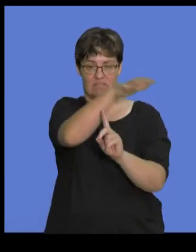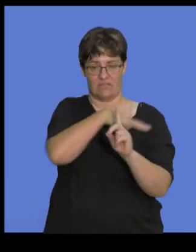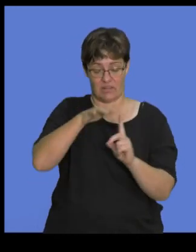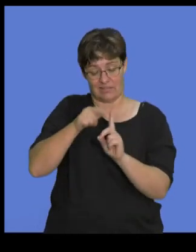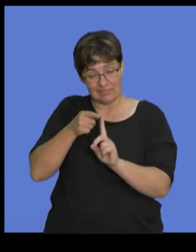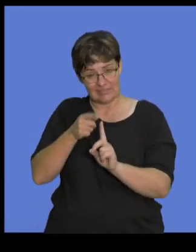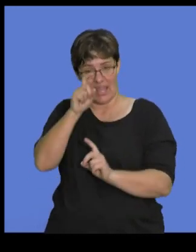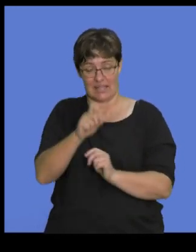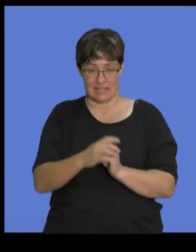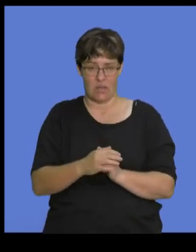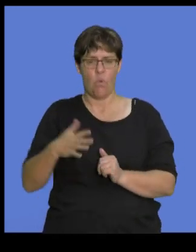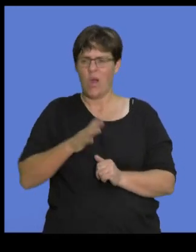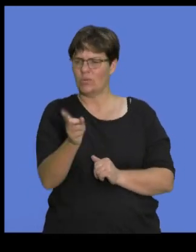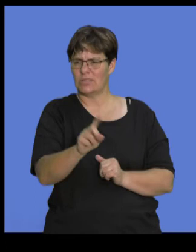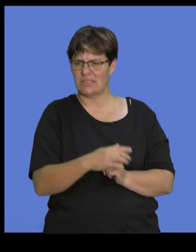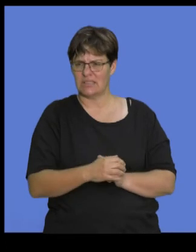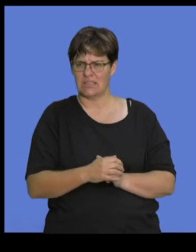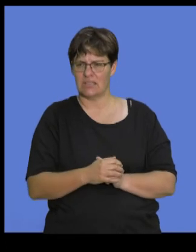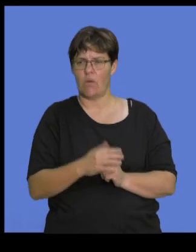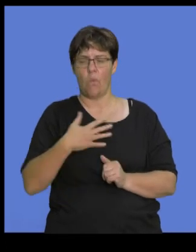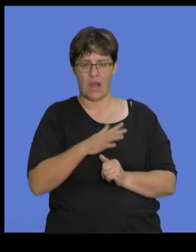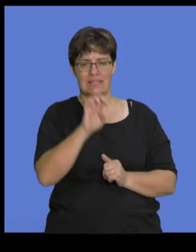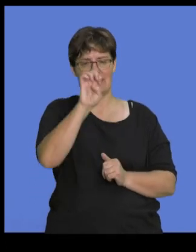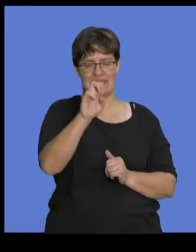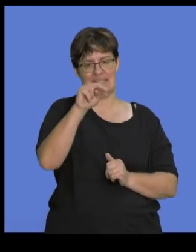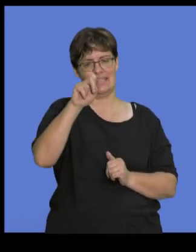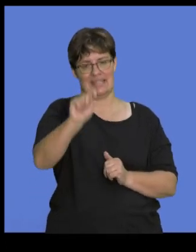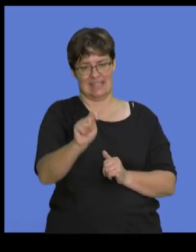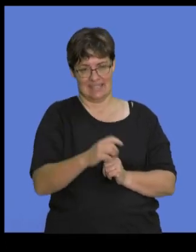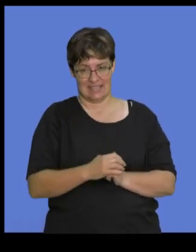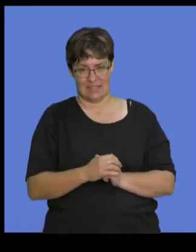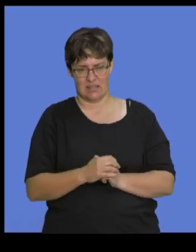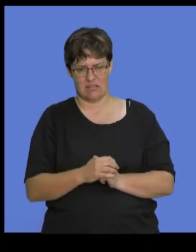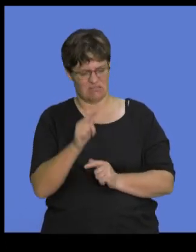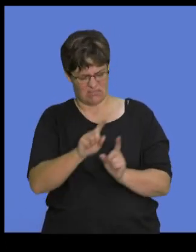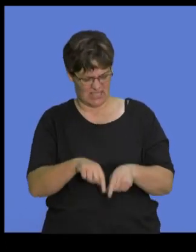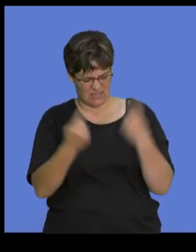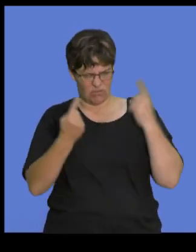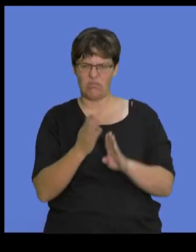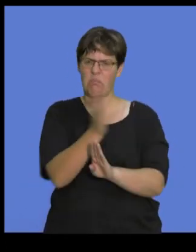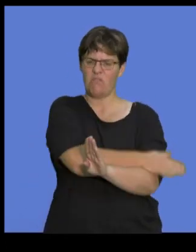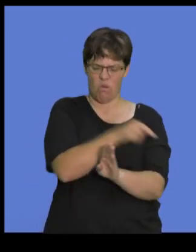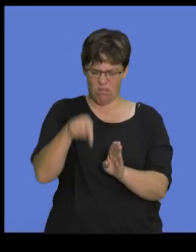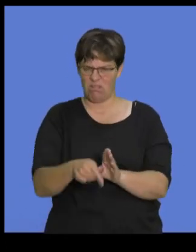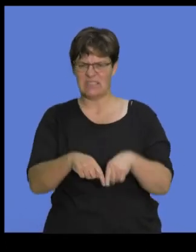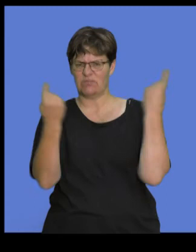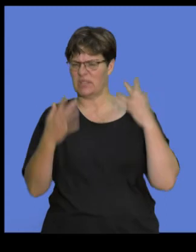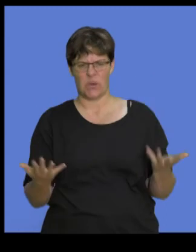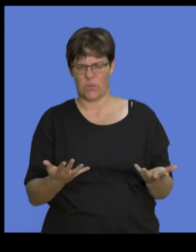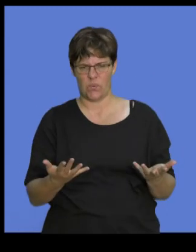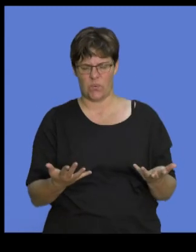field at point X. So what are we looking for here? We're looking for E net. How is this scenario different from the previous